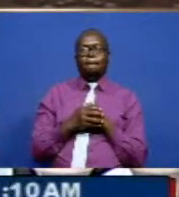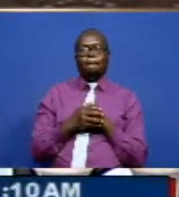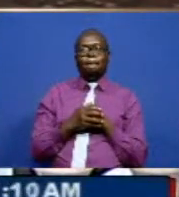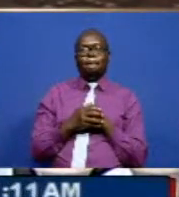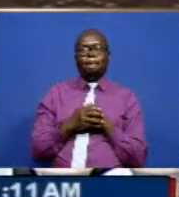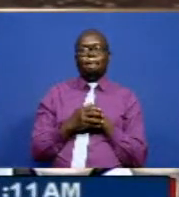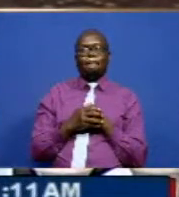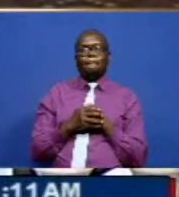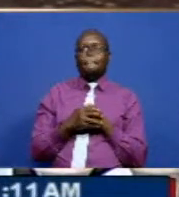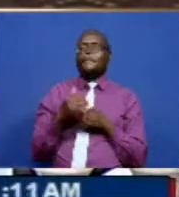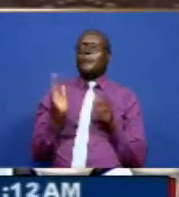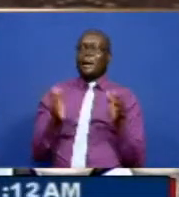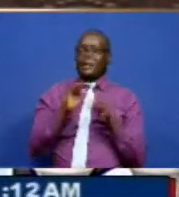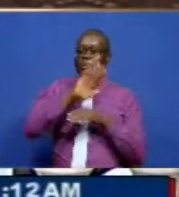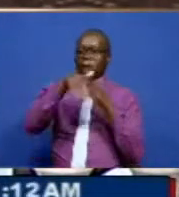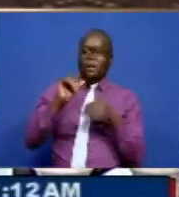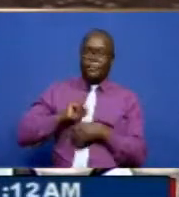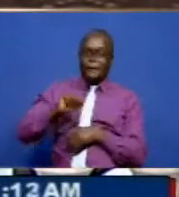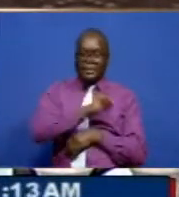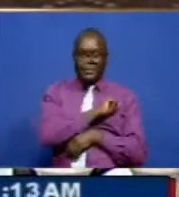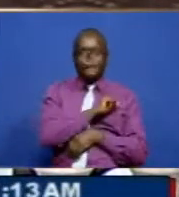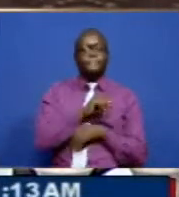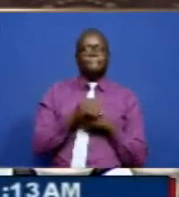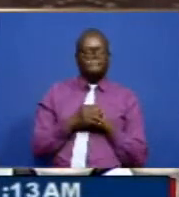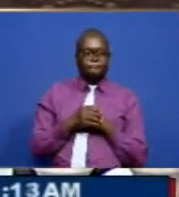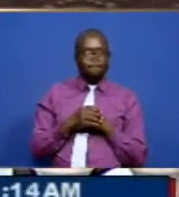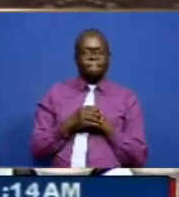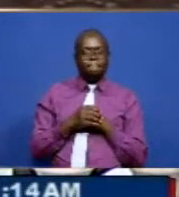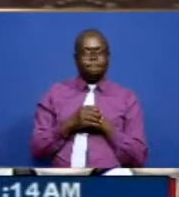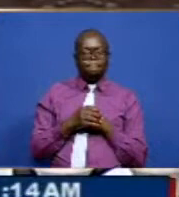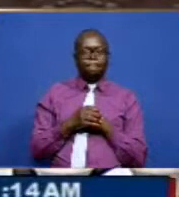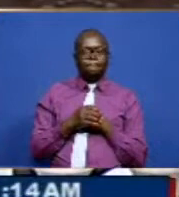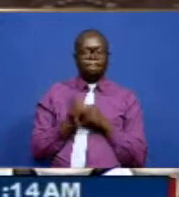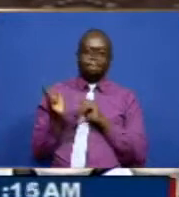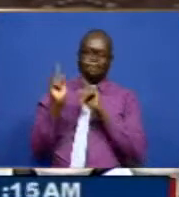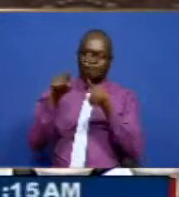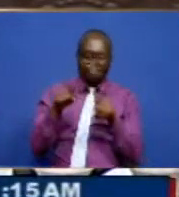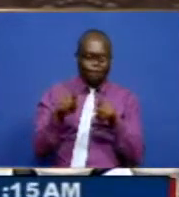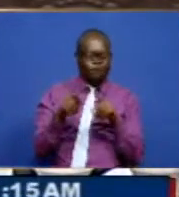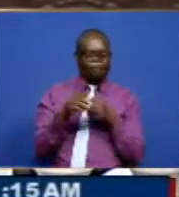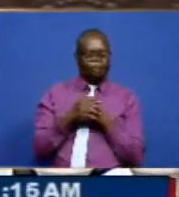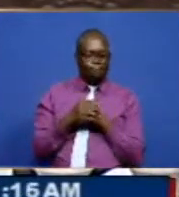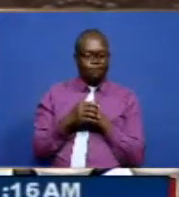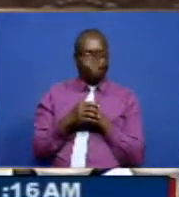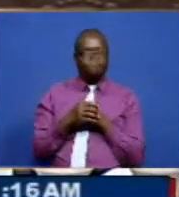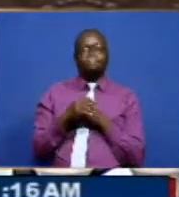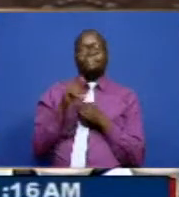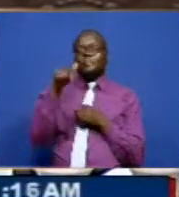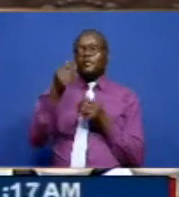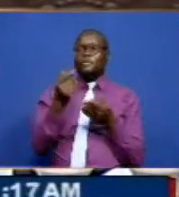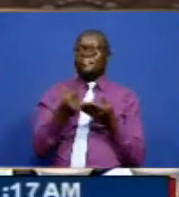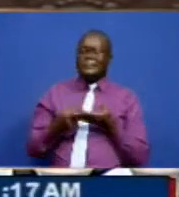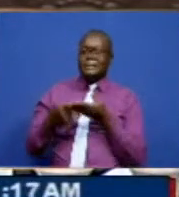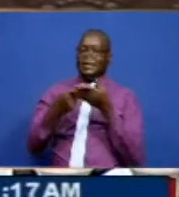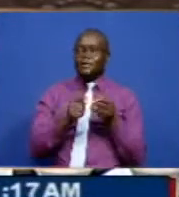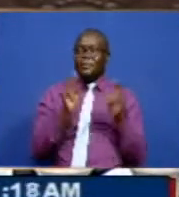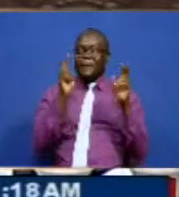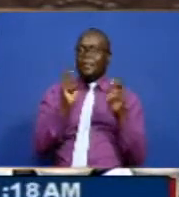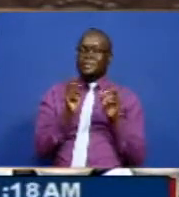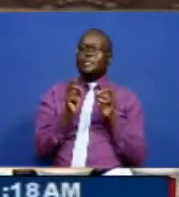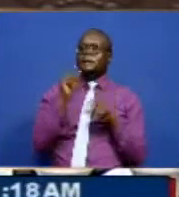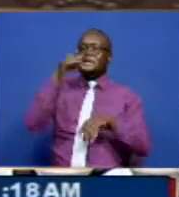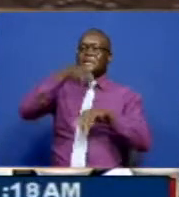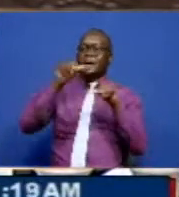I urge all honorable senators and the parties to this matter to desist from discussing the matter while it is